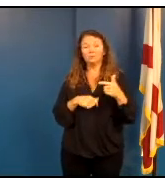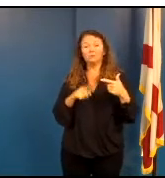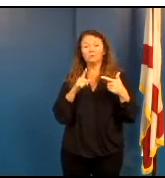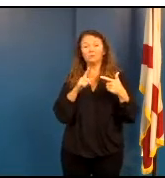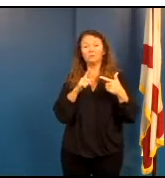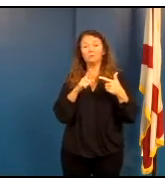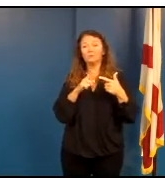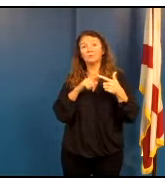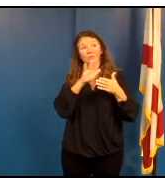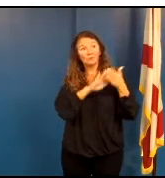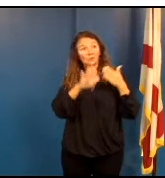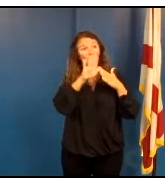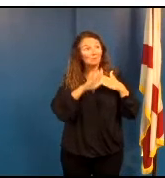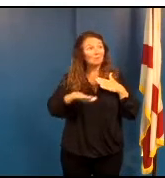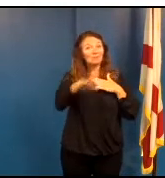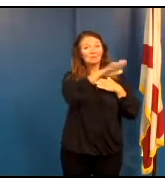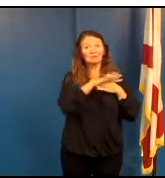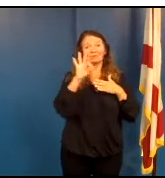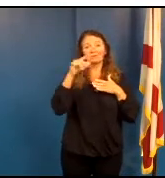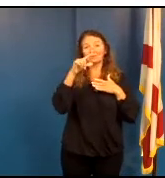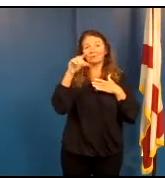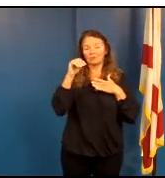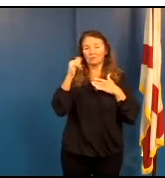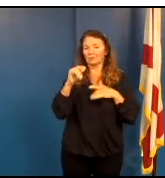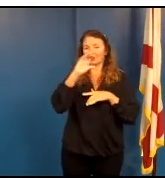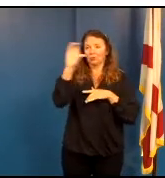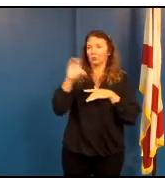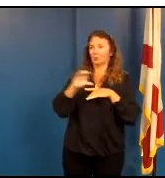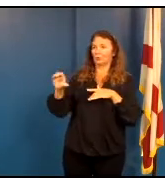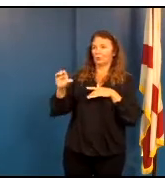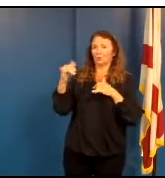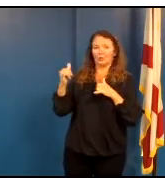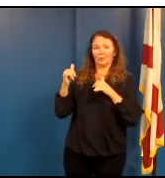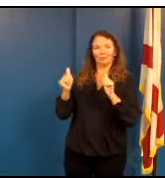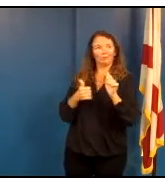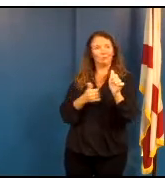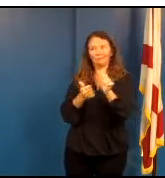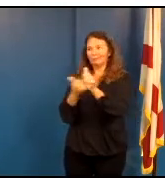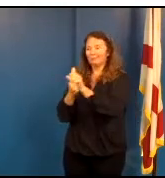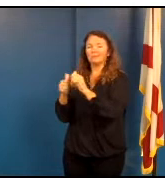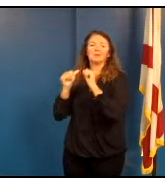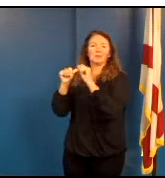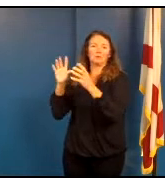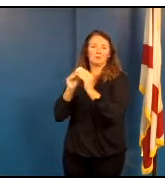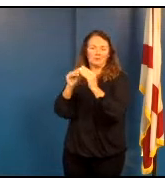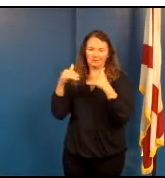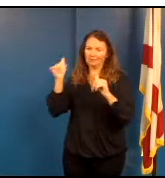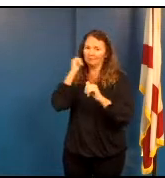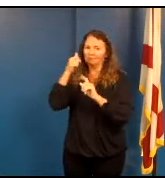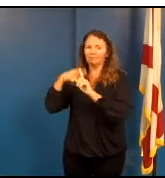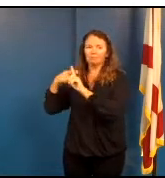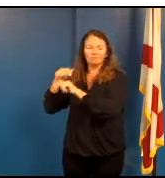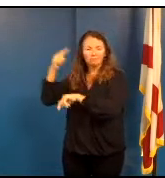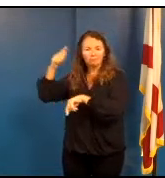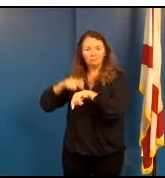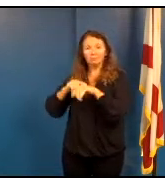Like the rest of the college, FGO has gotten on the Zoom train and continued our meetings. Normally, FGO meets